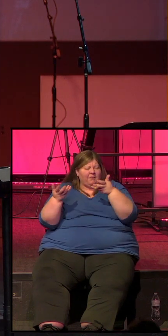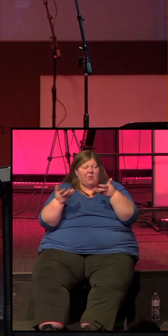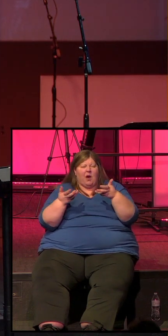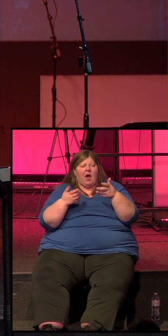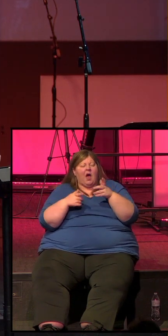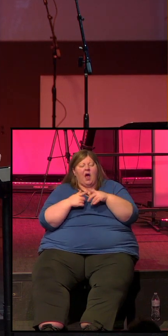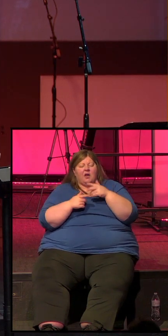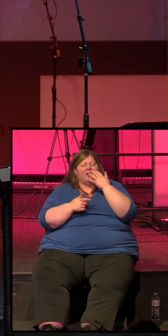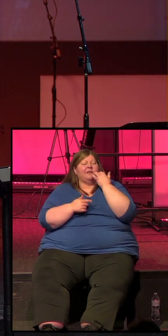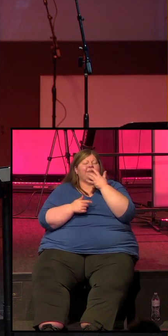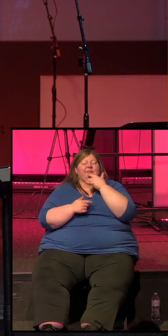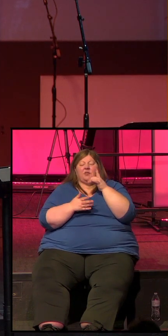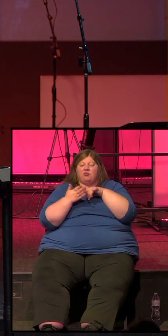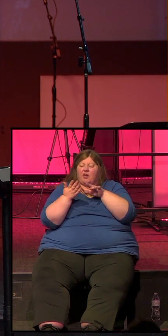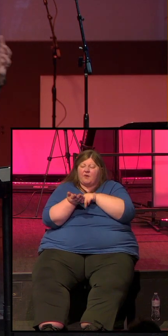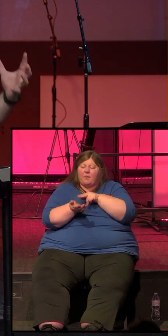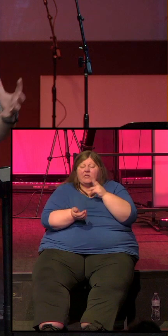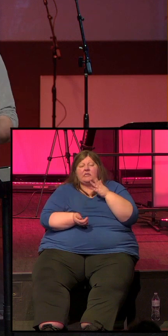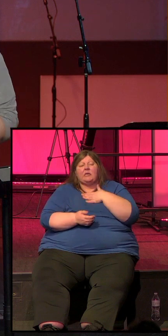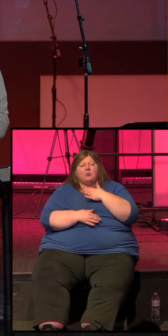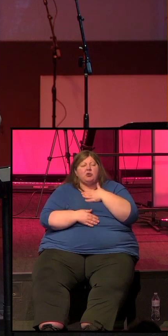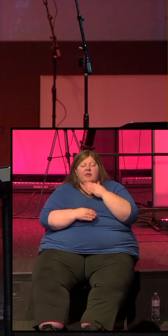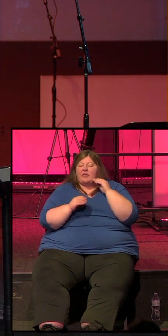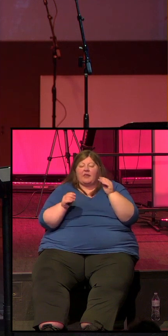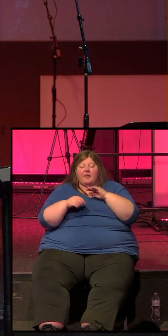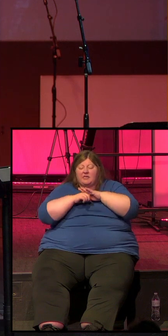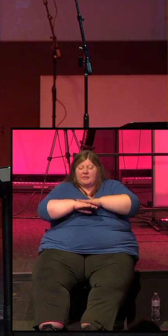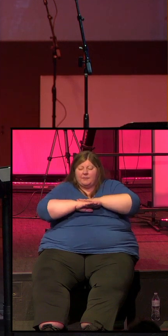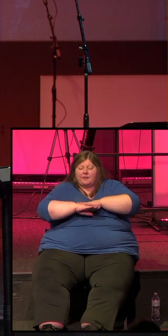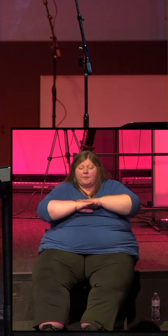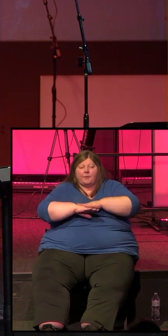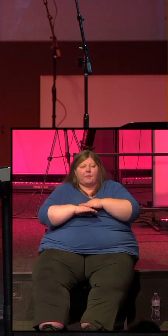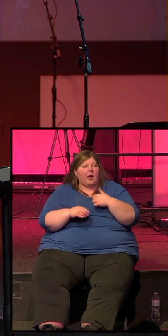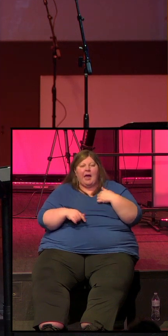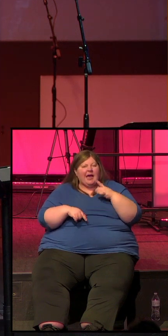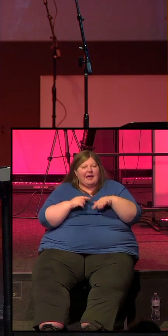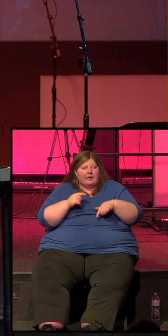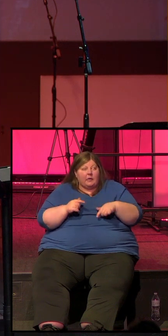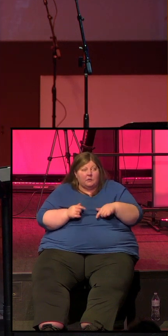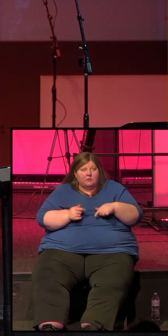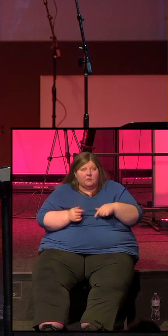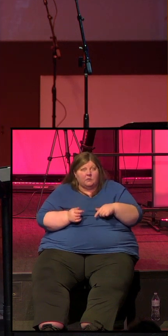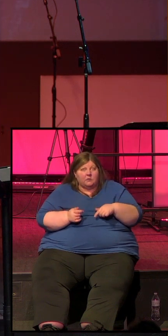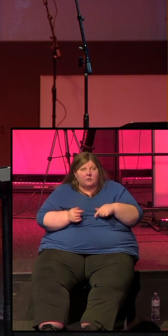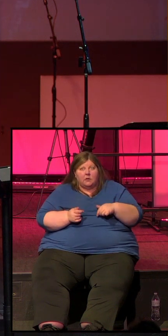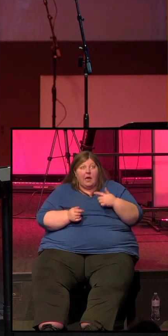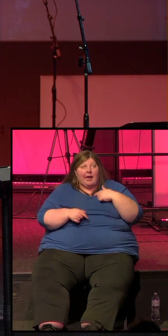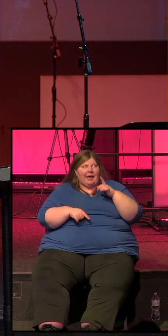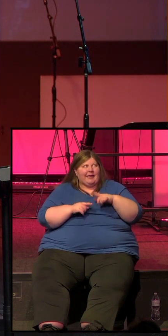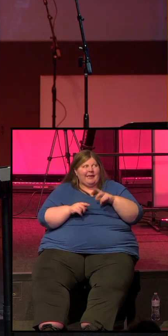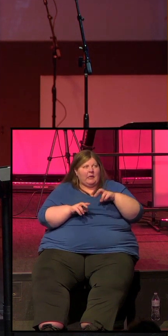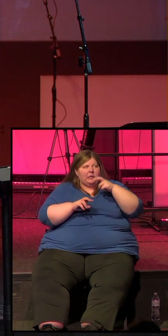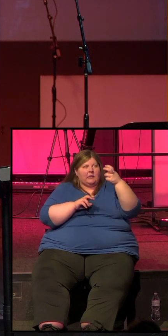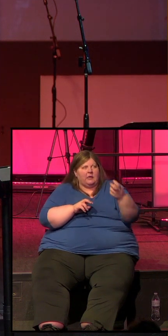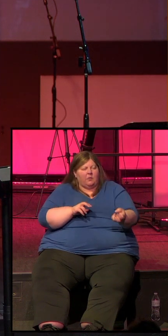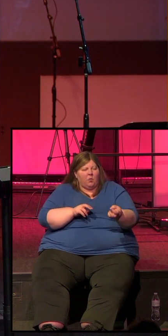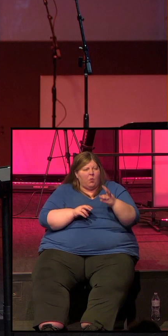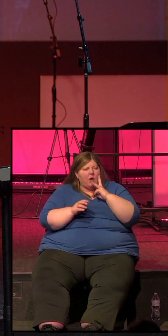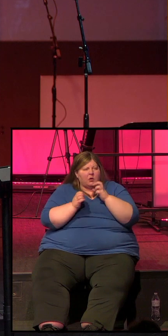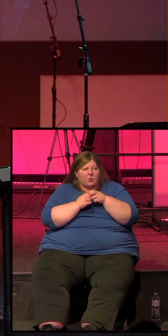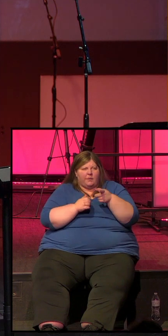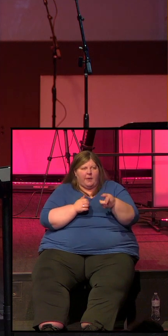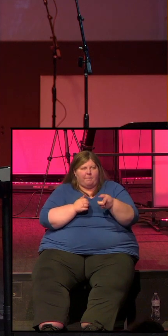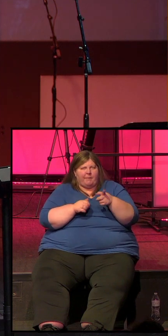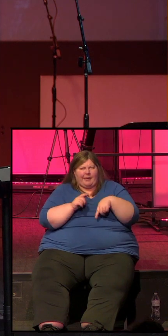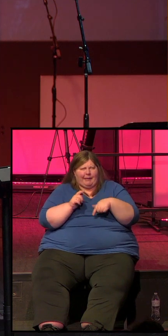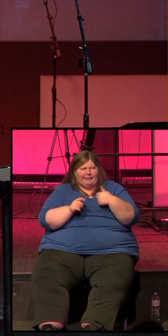their mouth or airway, check for pulse and breathing. If they don't have one, start doing CPR. I can't do any of that stuff though, because I can't get in the water with them.